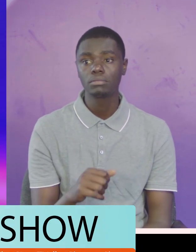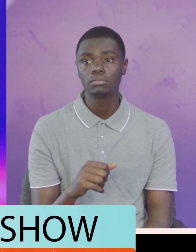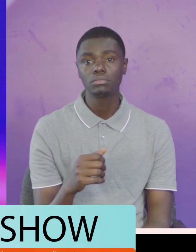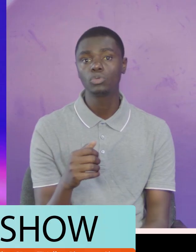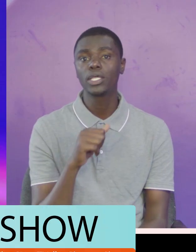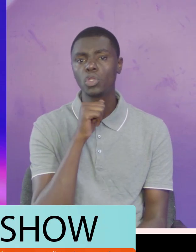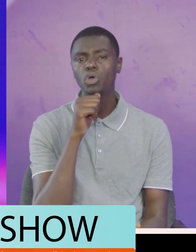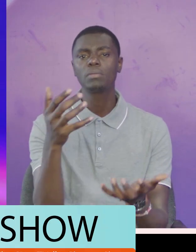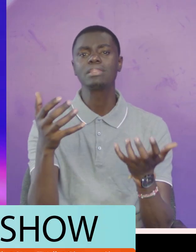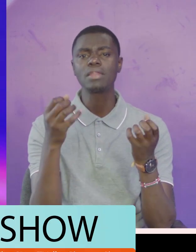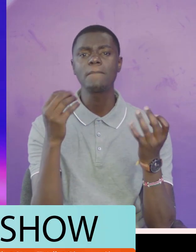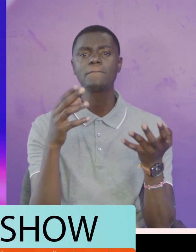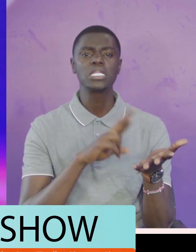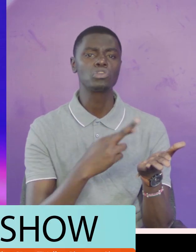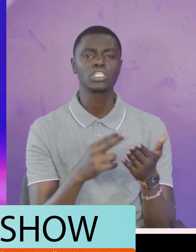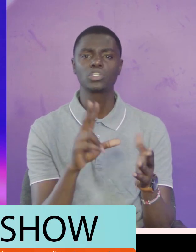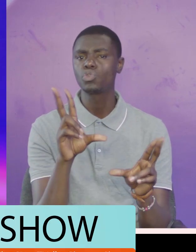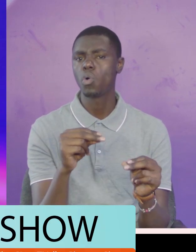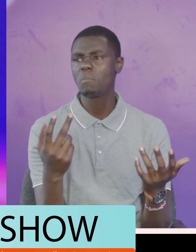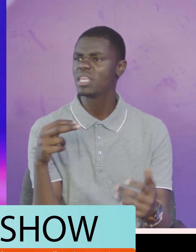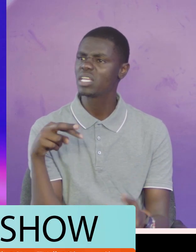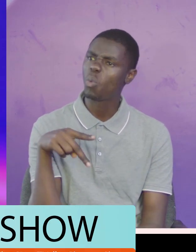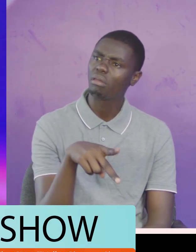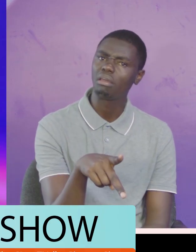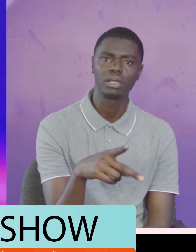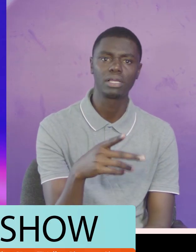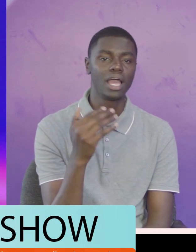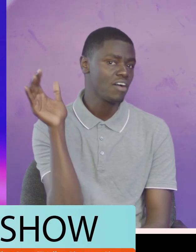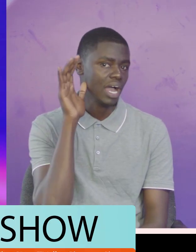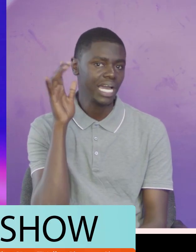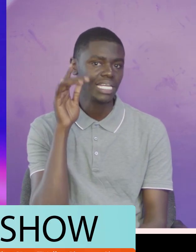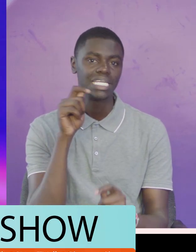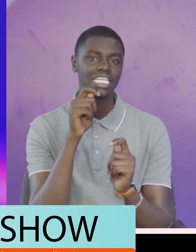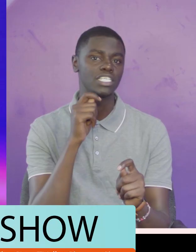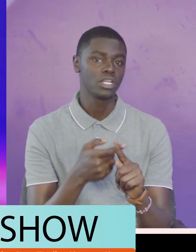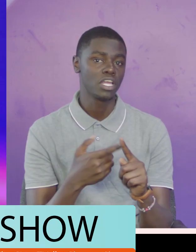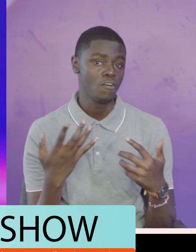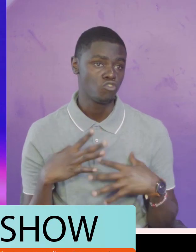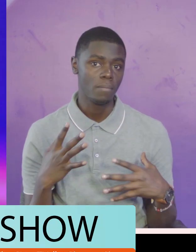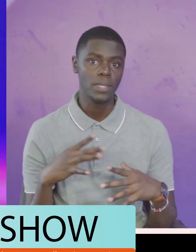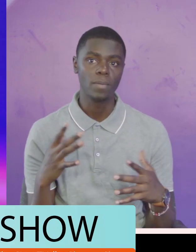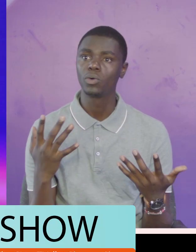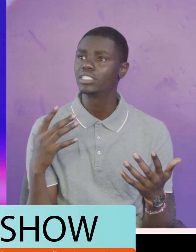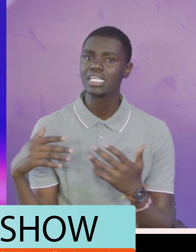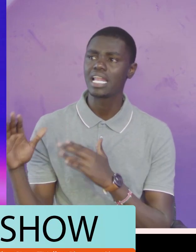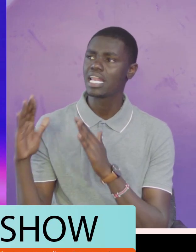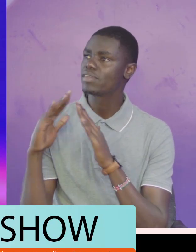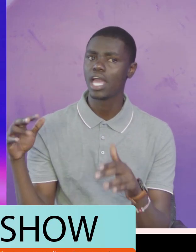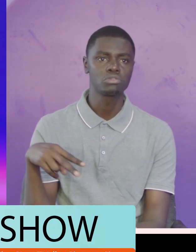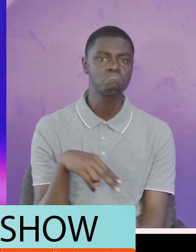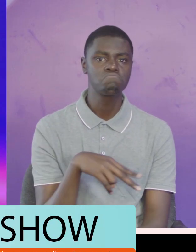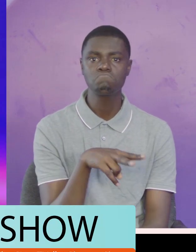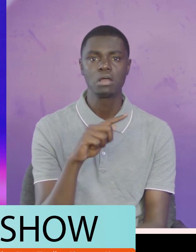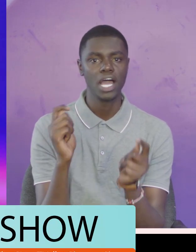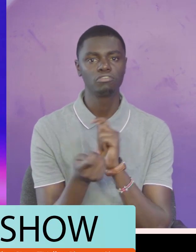need many resources. Maybe you just need to go out for a walk. I've had testimonies from people who just leaving the house and going